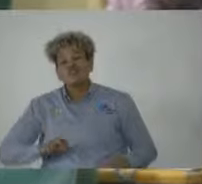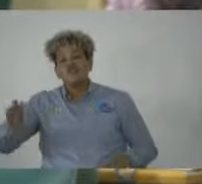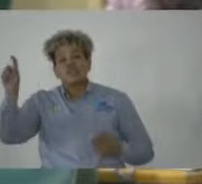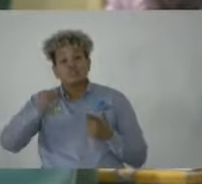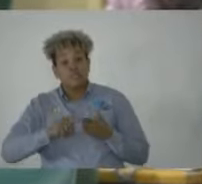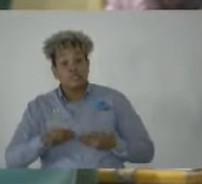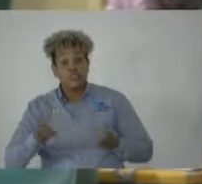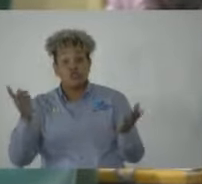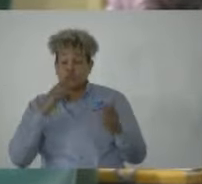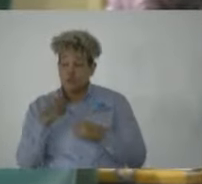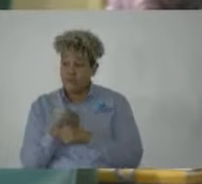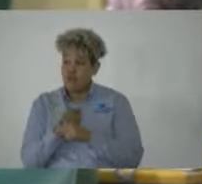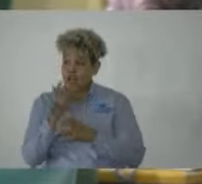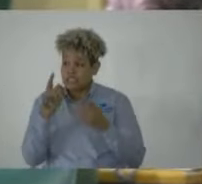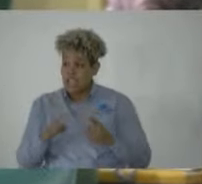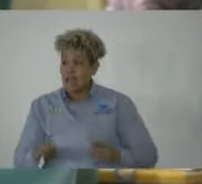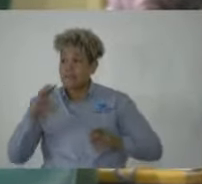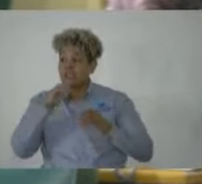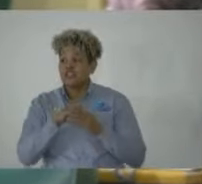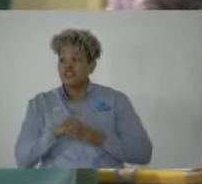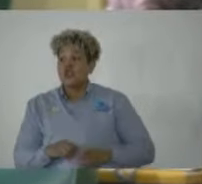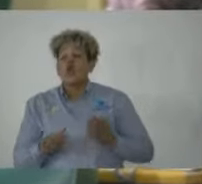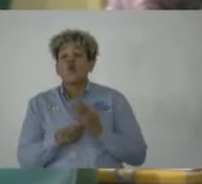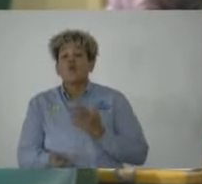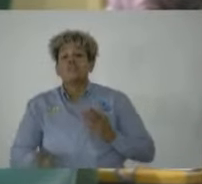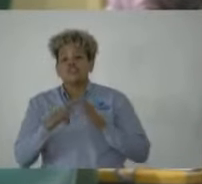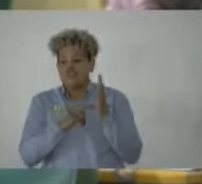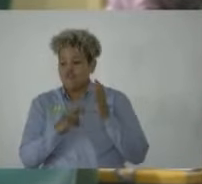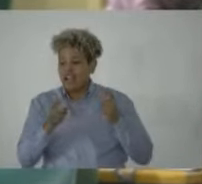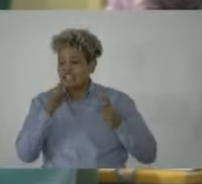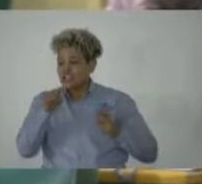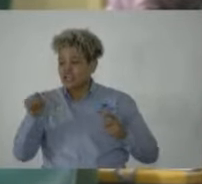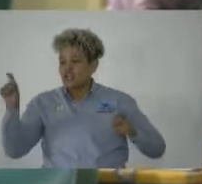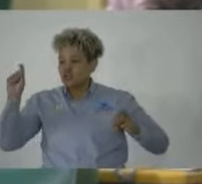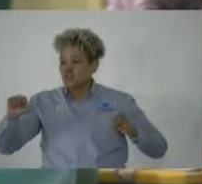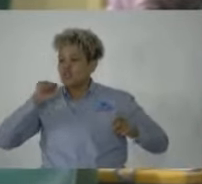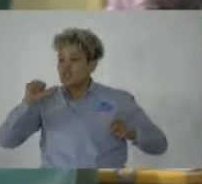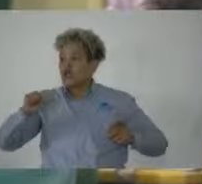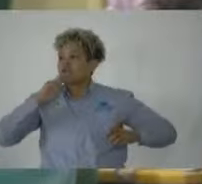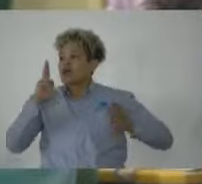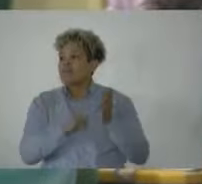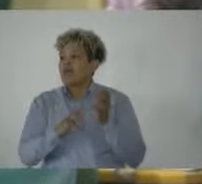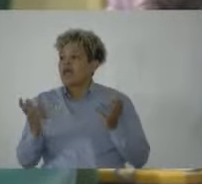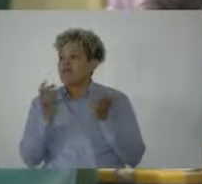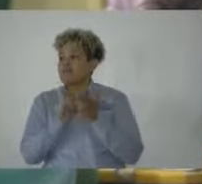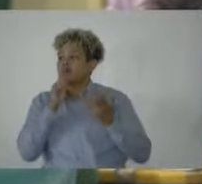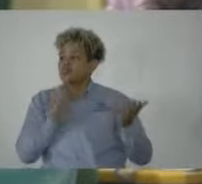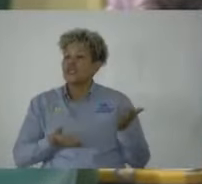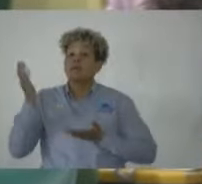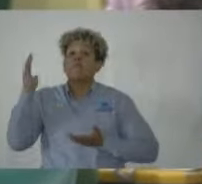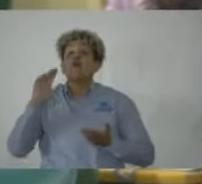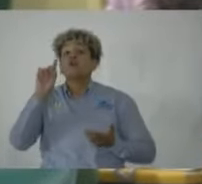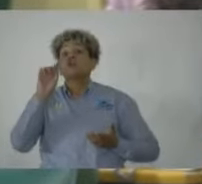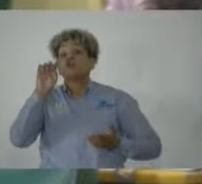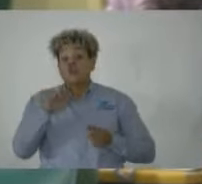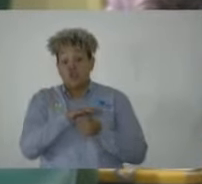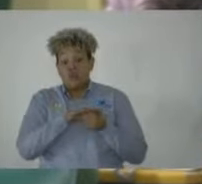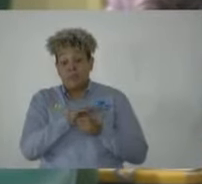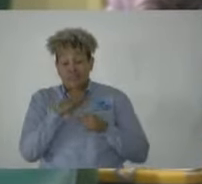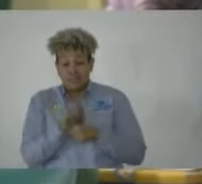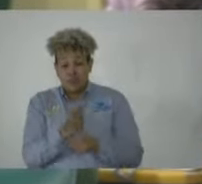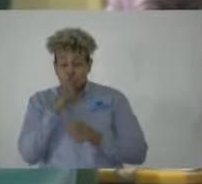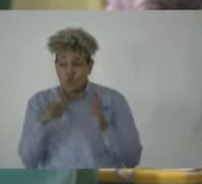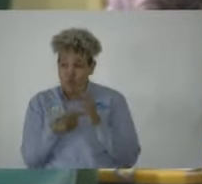products, and internal quantitative regulations, ... should not be applied to imported domestic products so as to